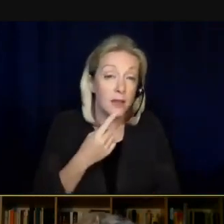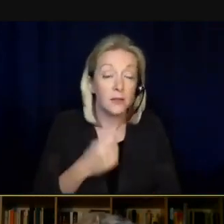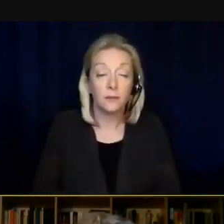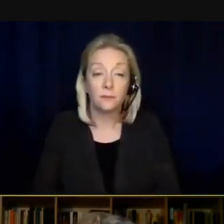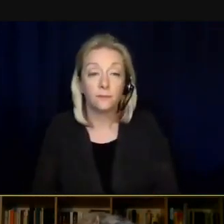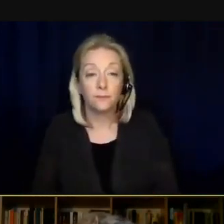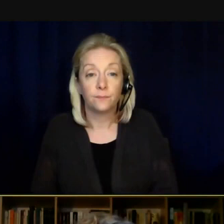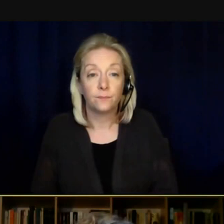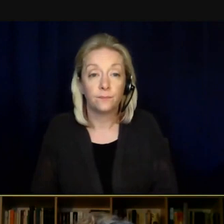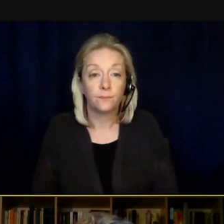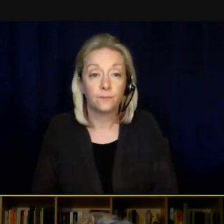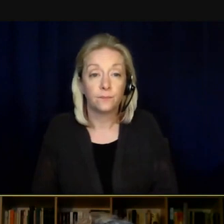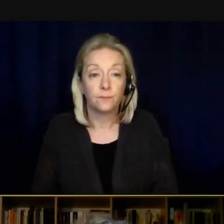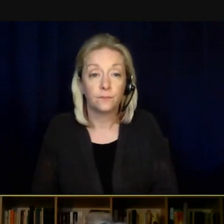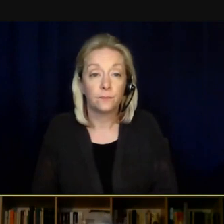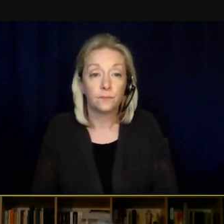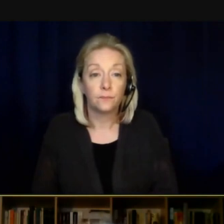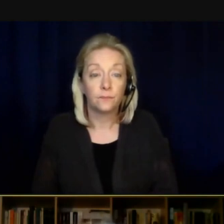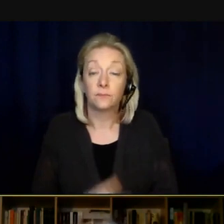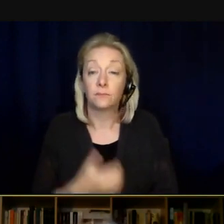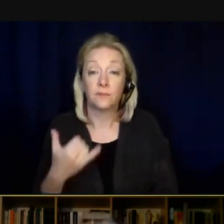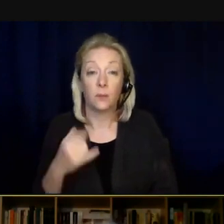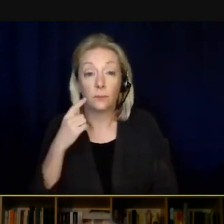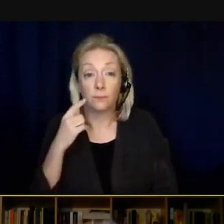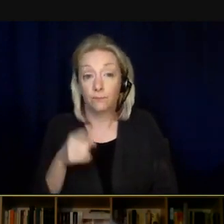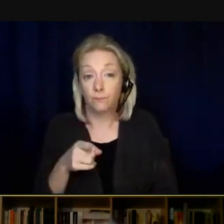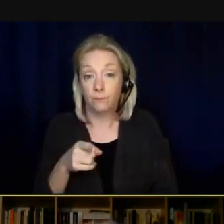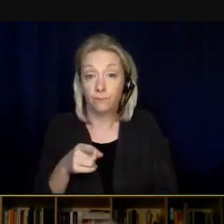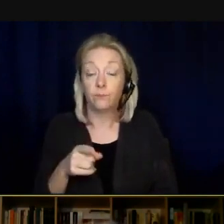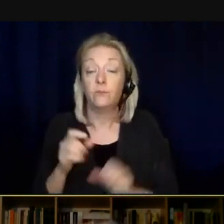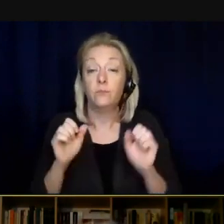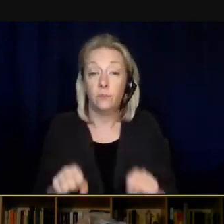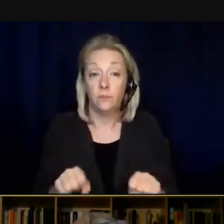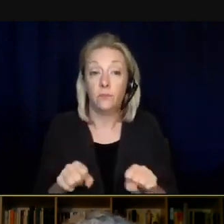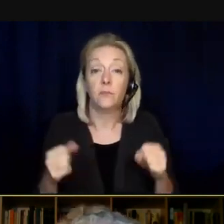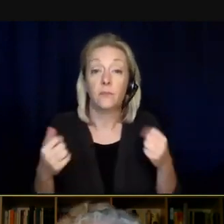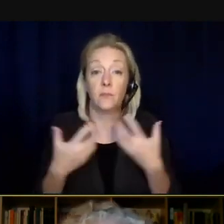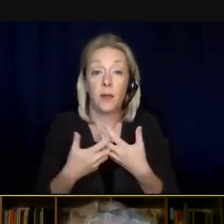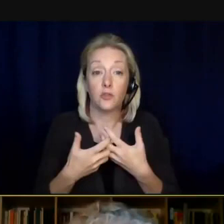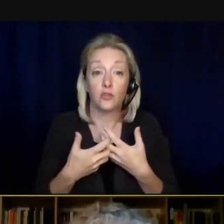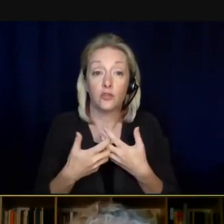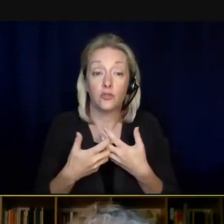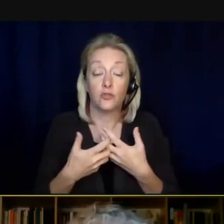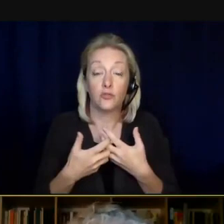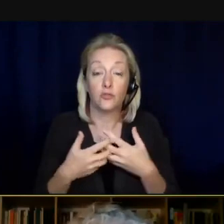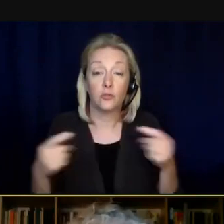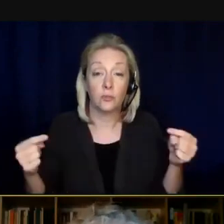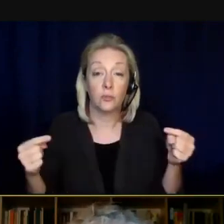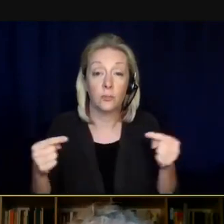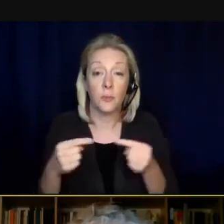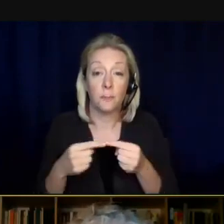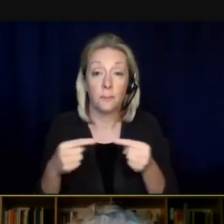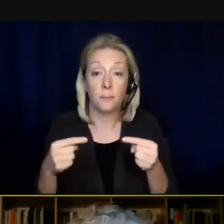here's red, put that in. Now, you can do a matching, so that here they have to match